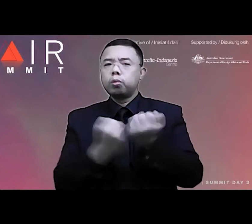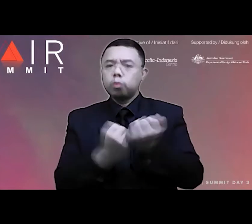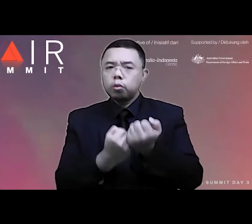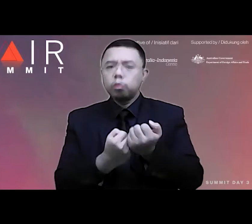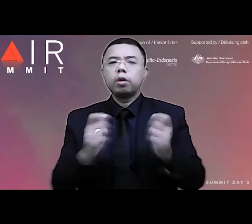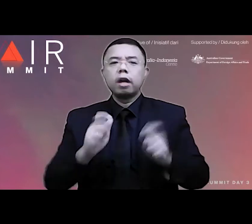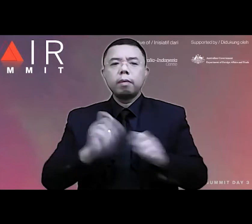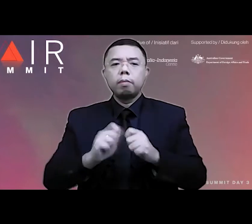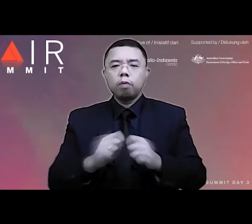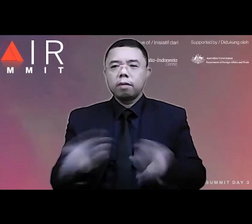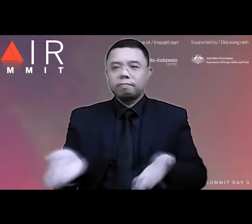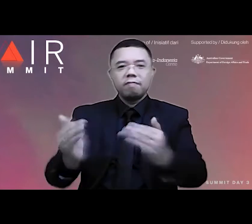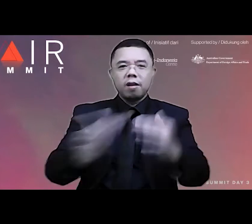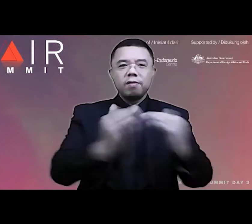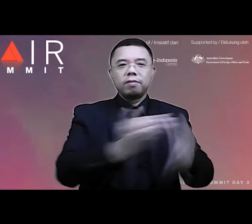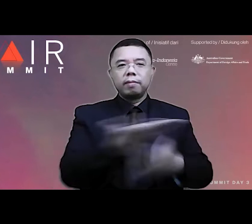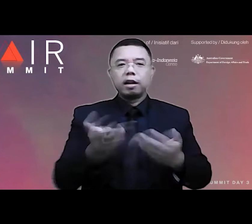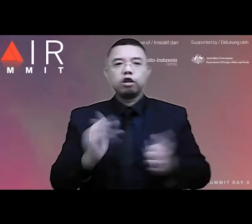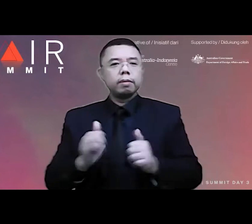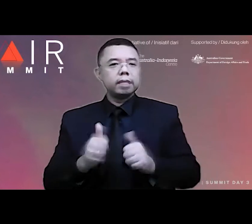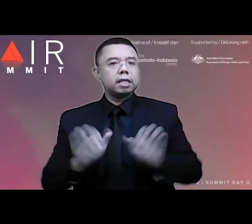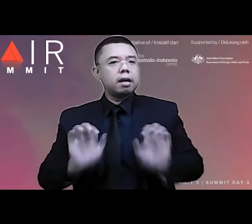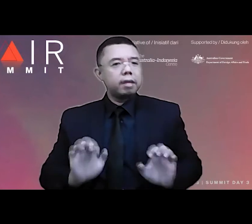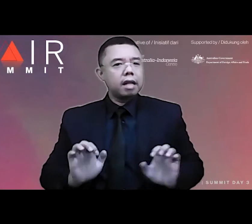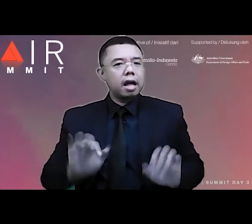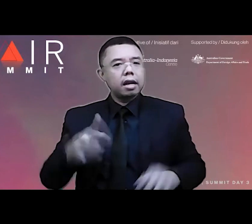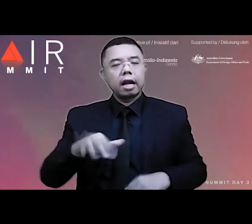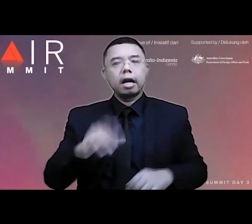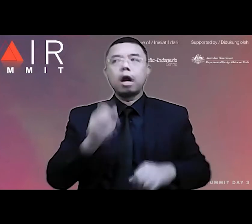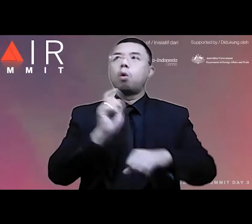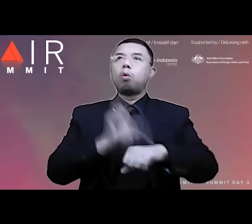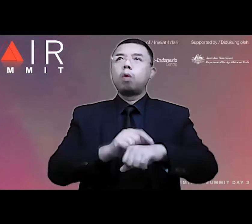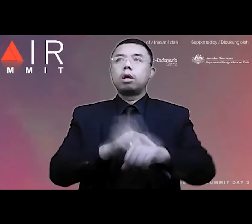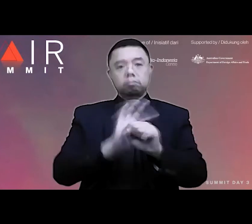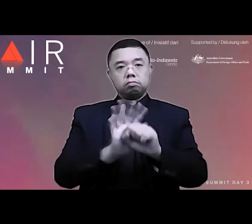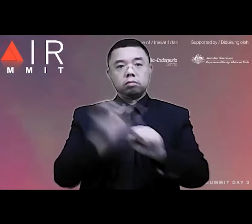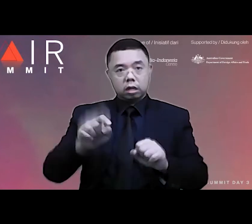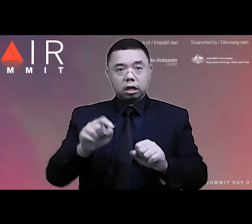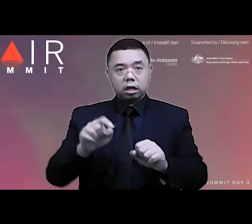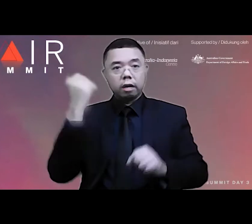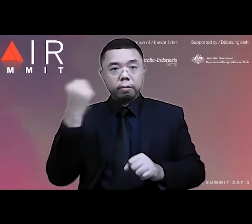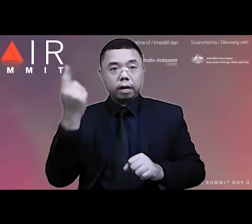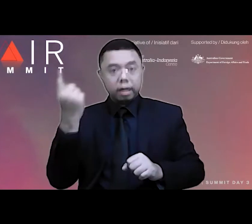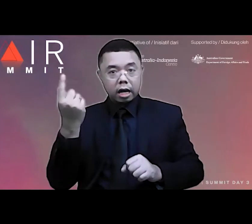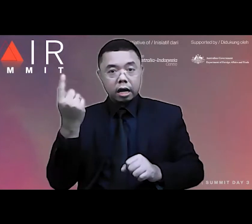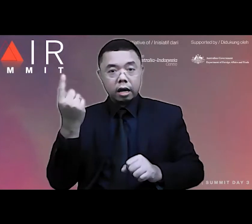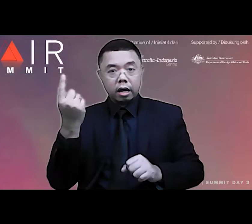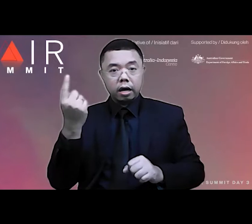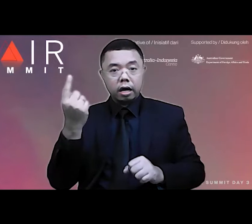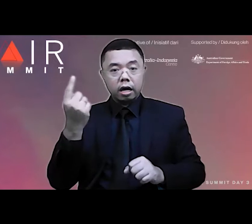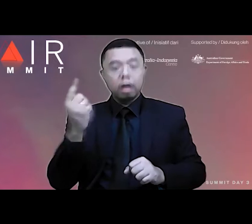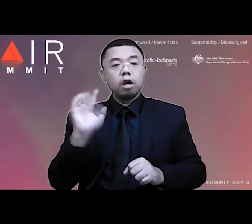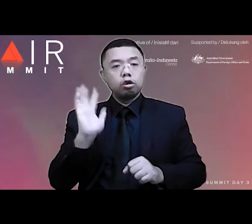the COVID-19. The government undertakes serious social protection program that includes